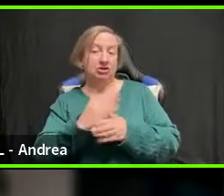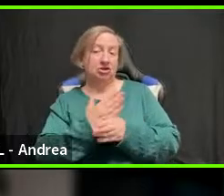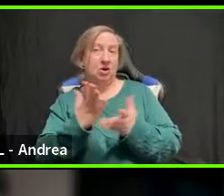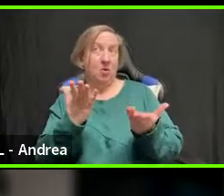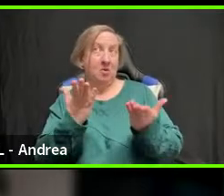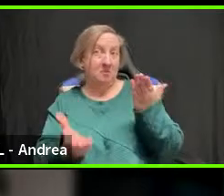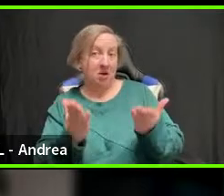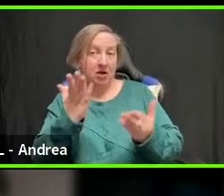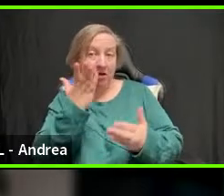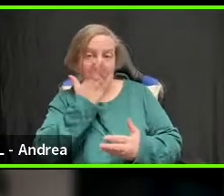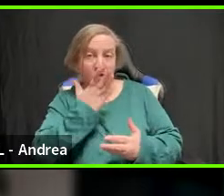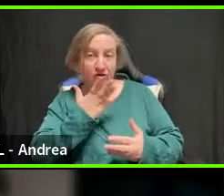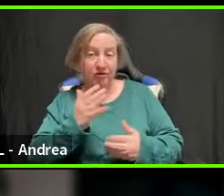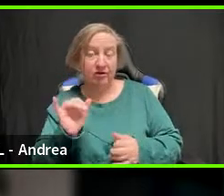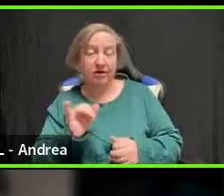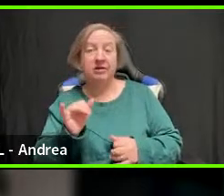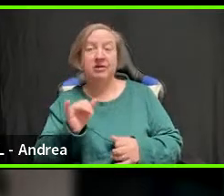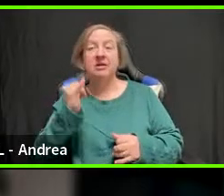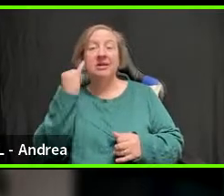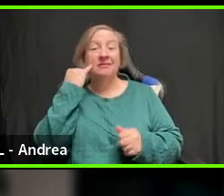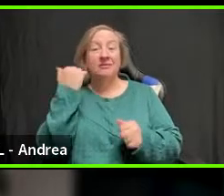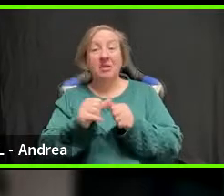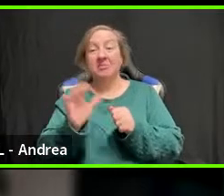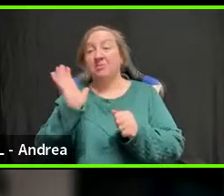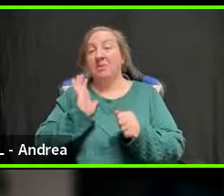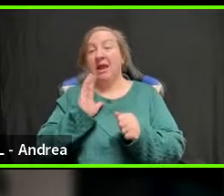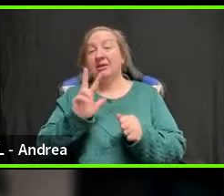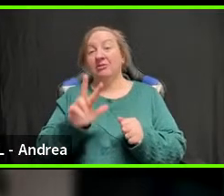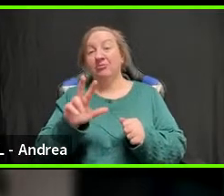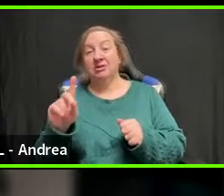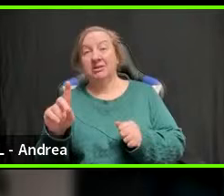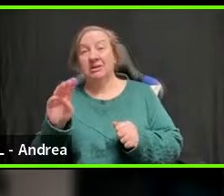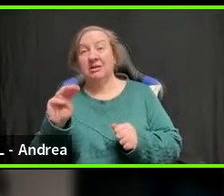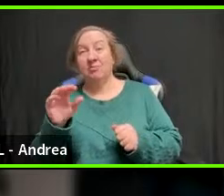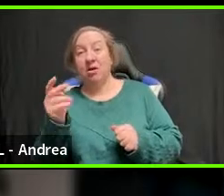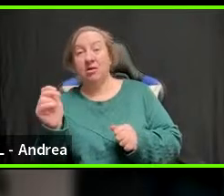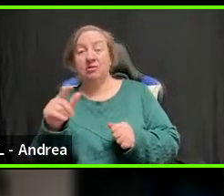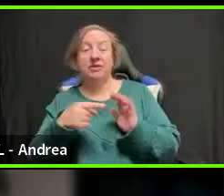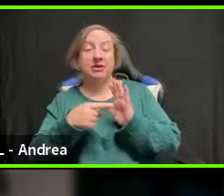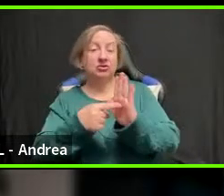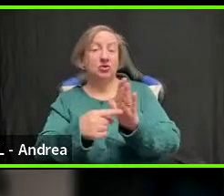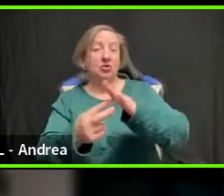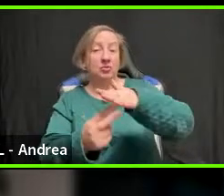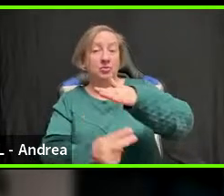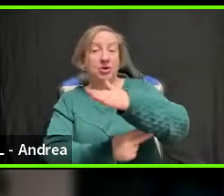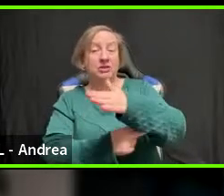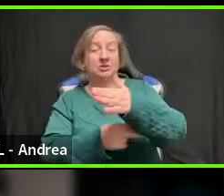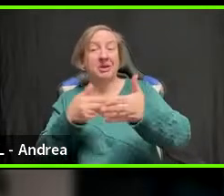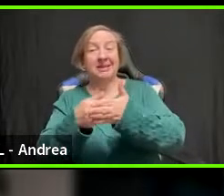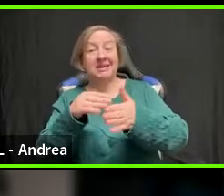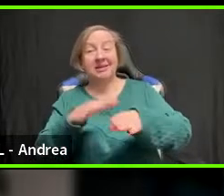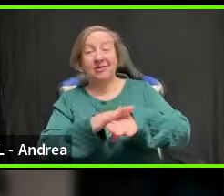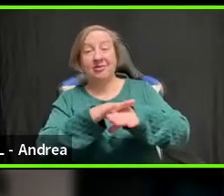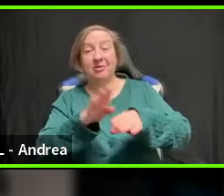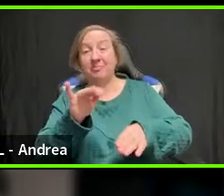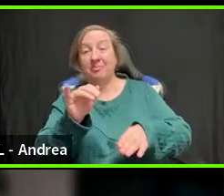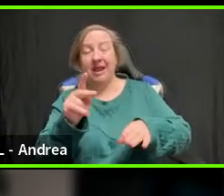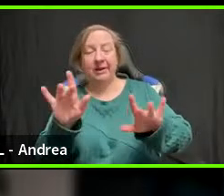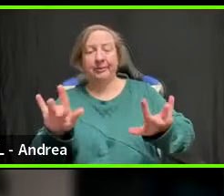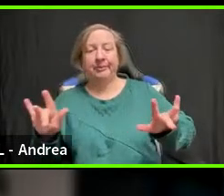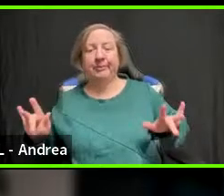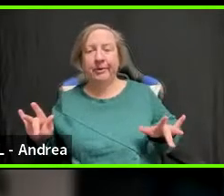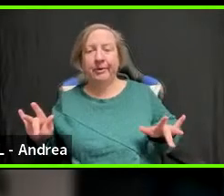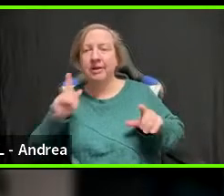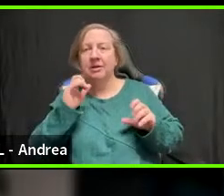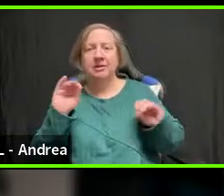like. If you remember the past 3D models, they showed the bridge, but as it got to the banks, there was kind of nothing there because we didn't